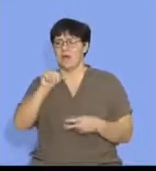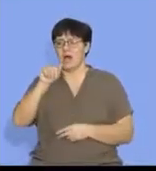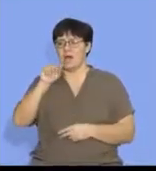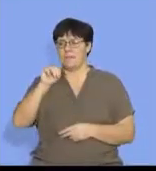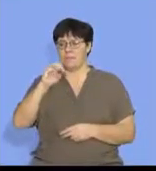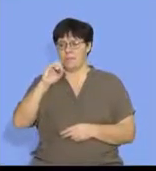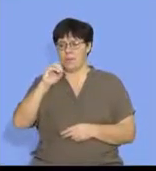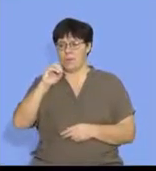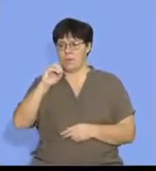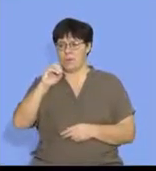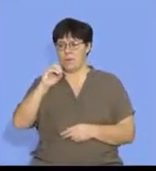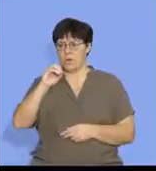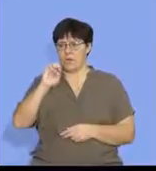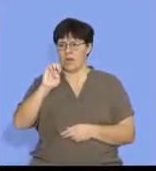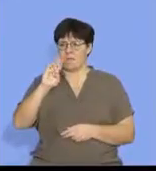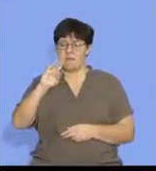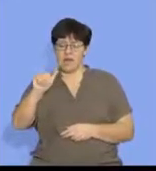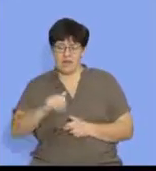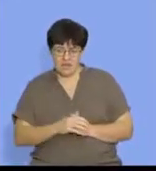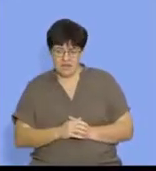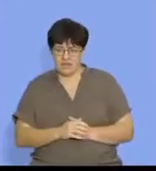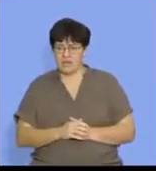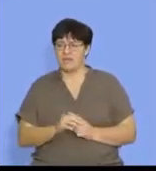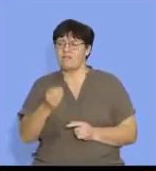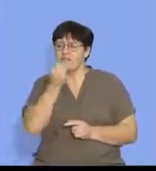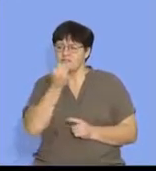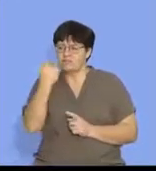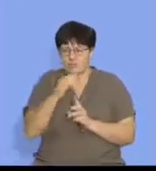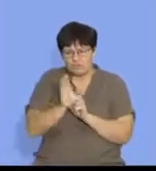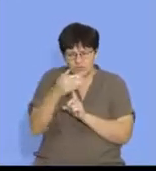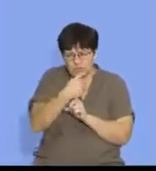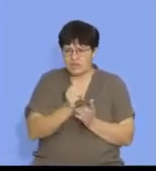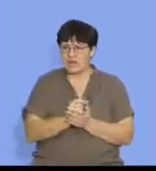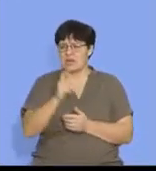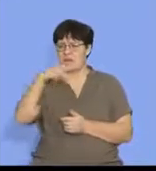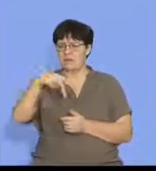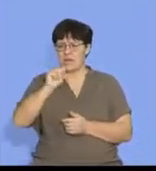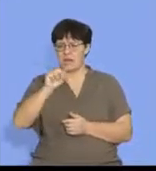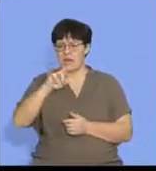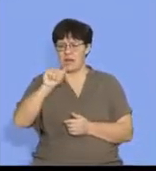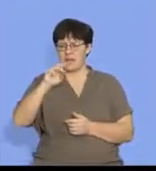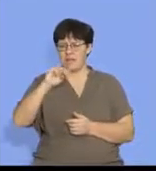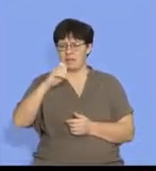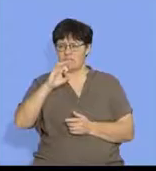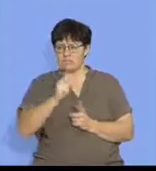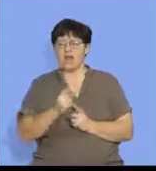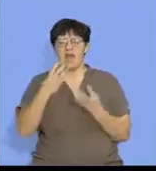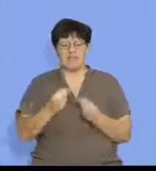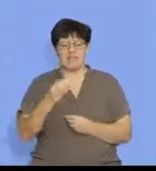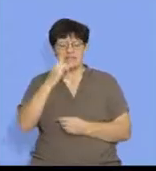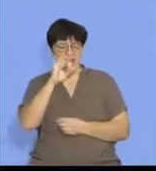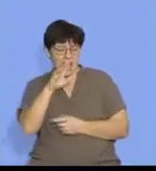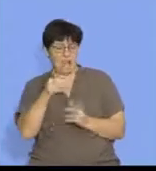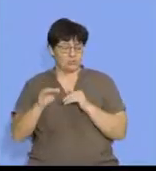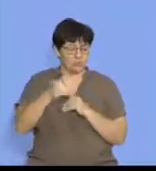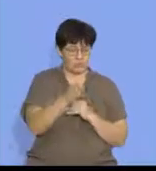and they eat their food, they slink around it. The paramecium, right, this is little cilia, they've got little cilia to move,